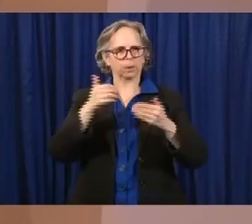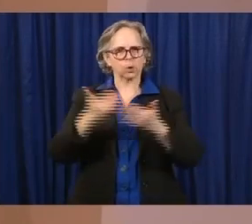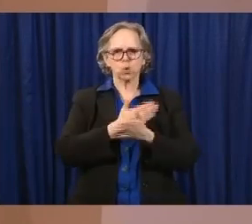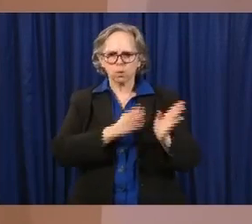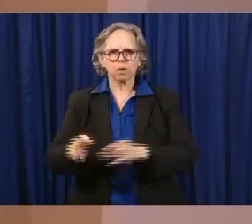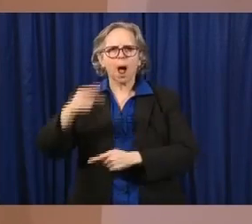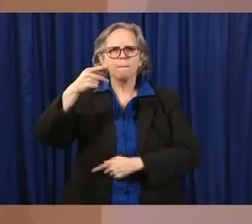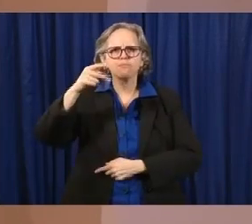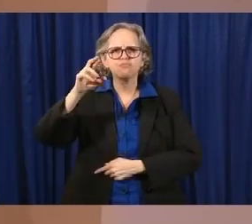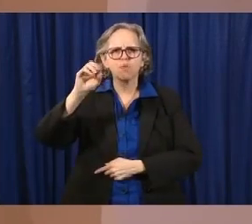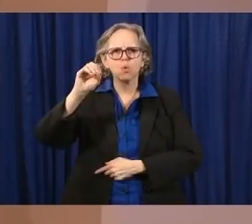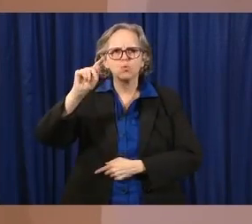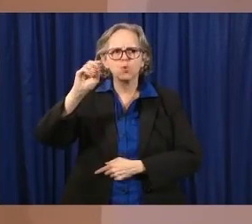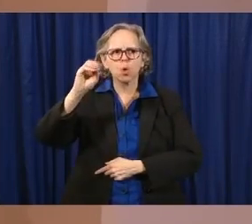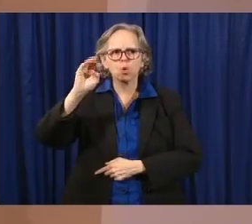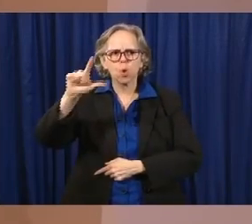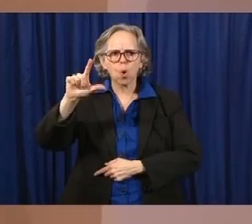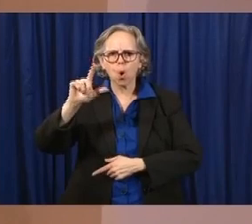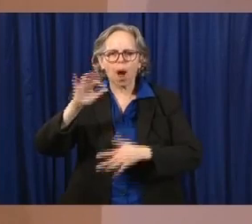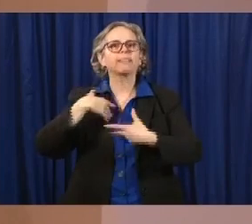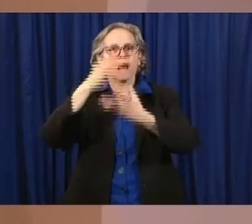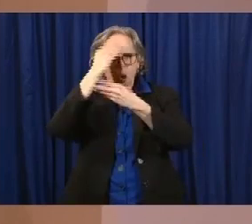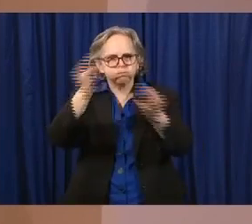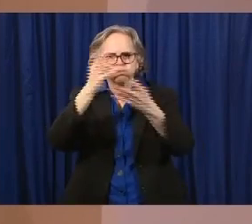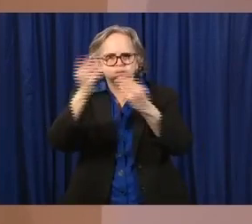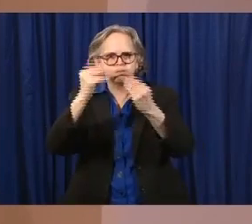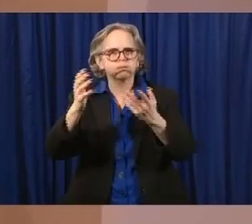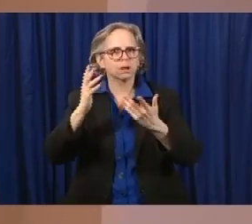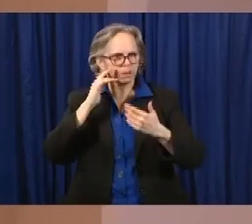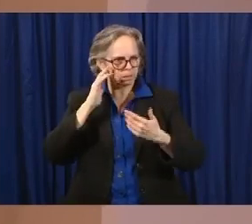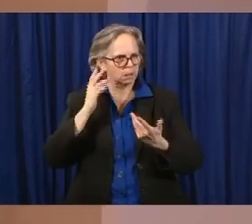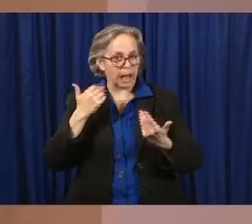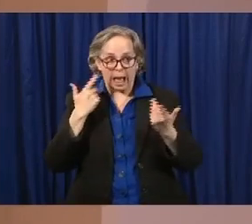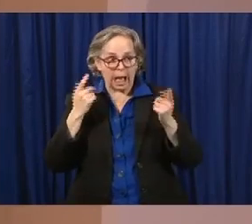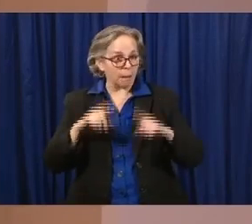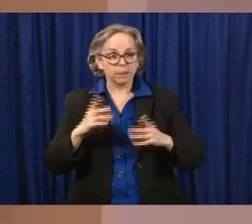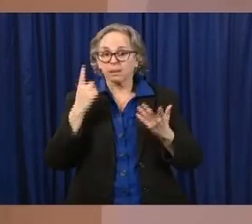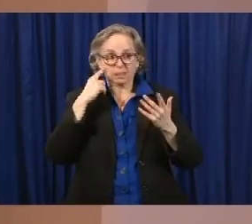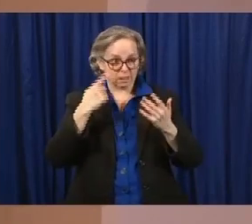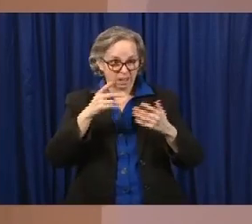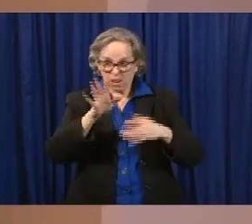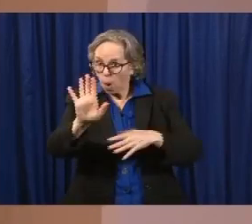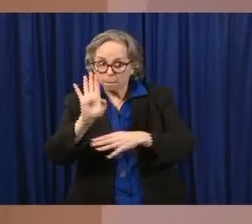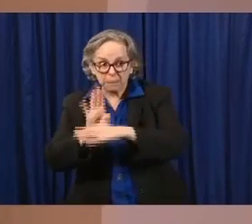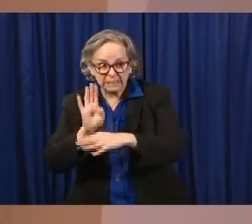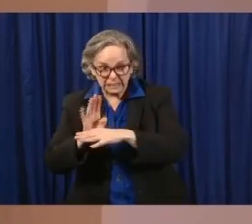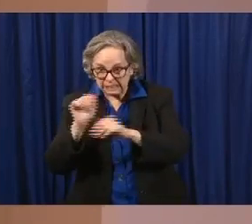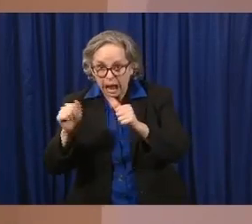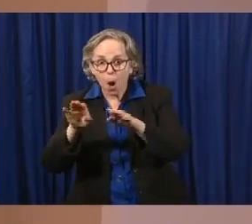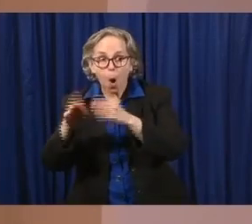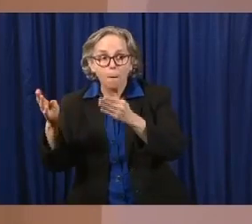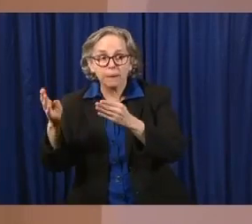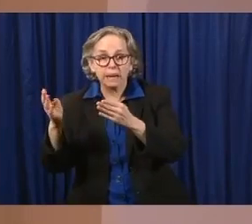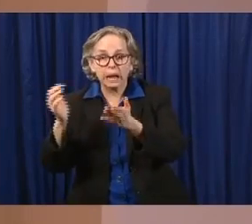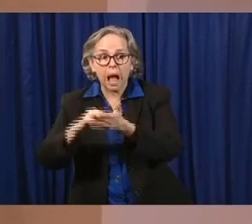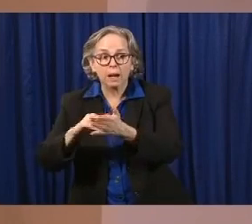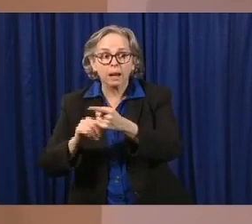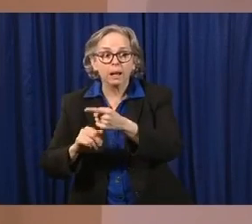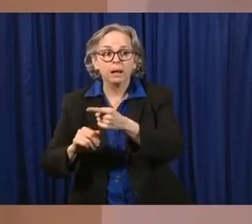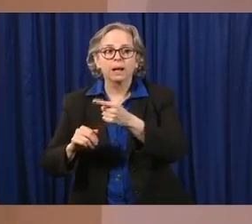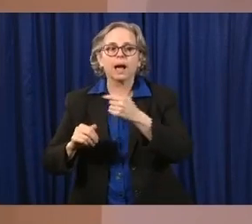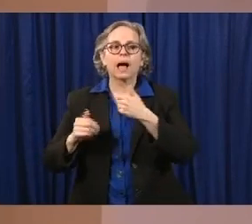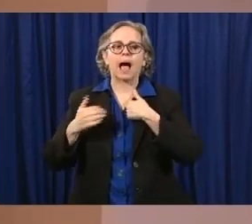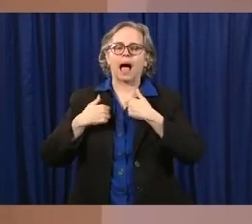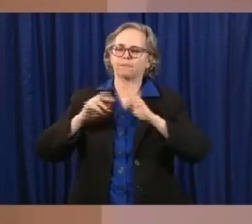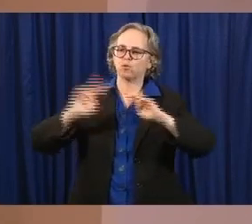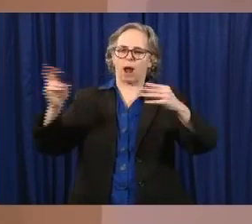return, when you have that opportunity, and that we want to get the economy moving down the runway towards takeoff,